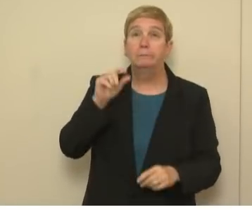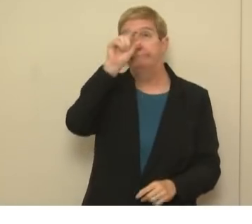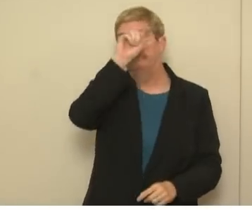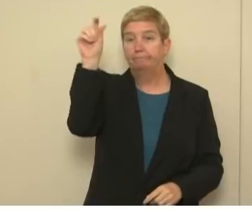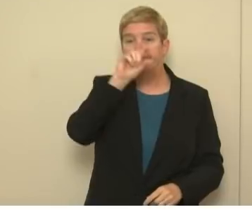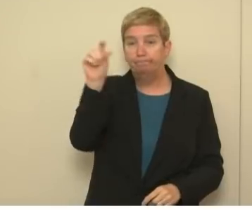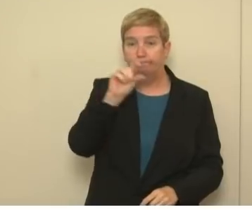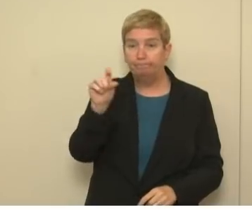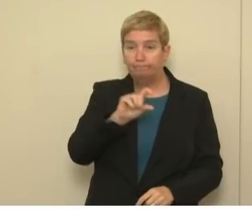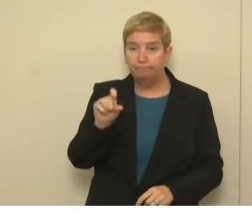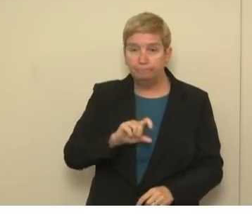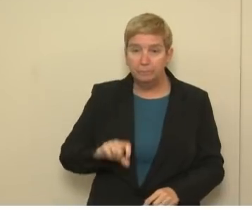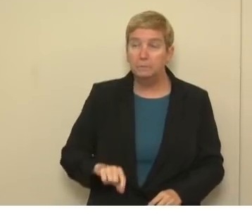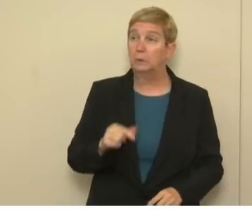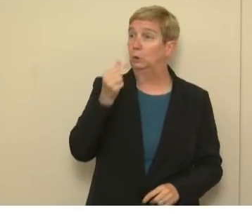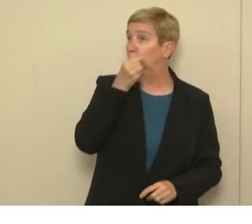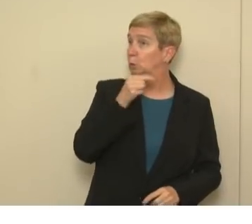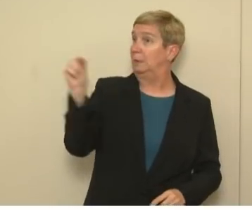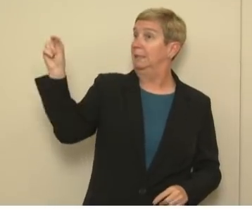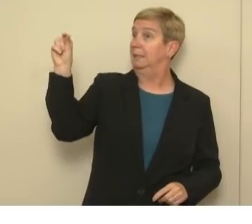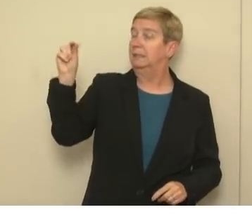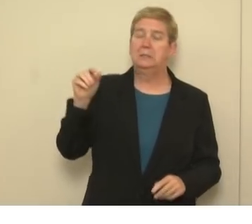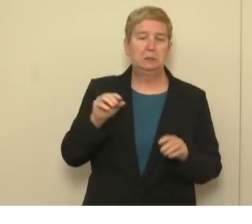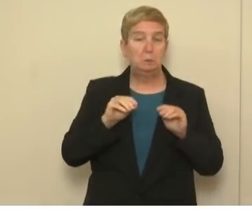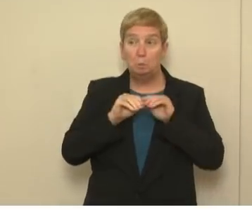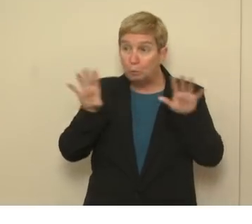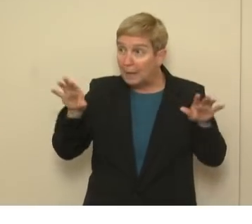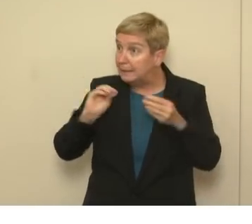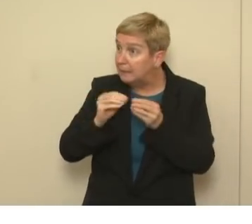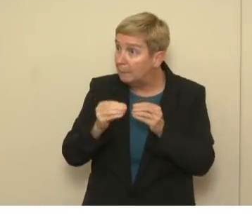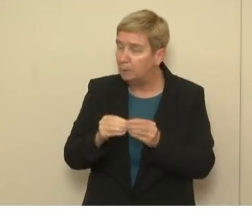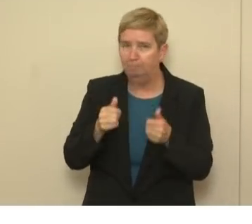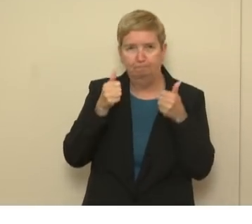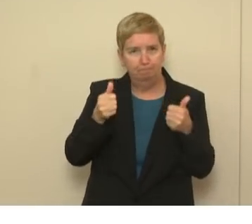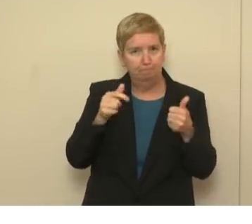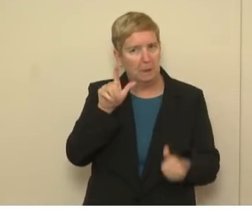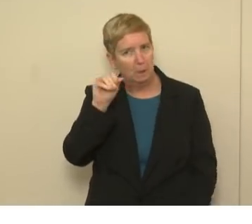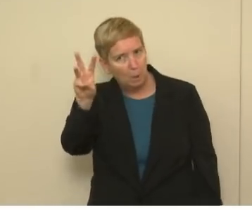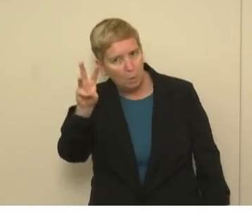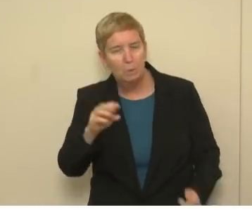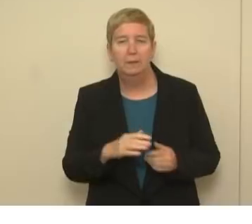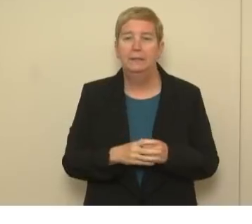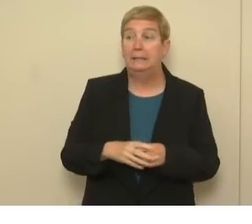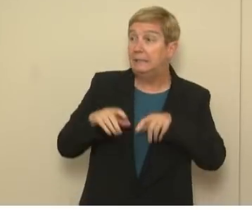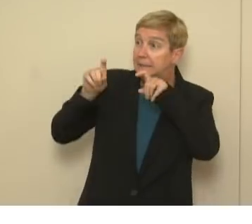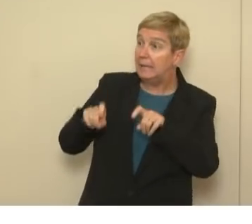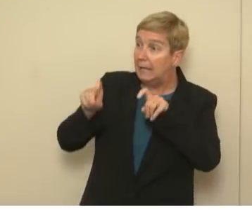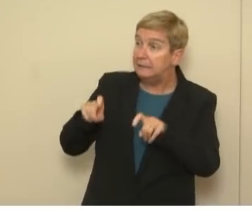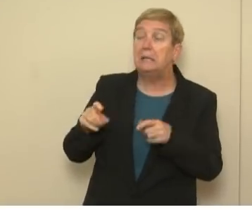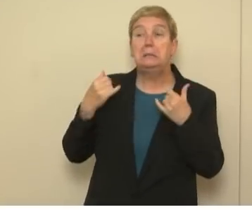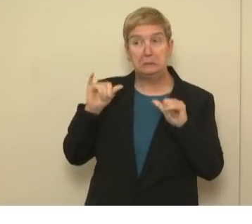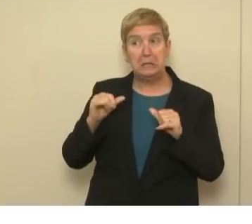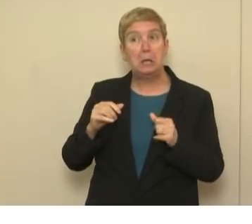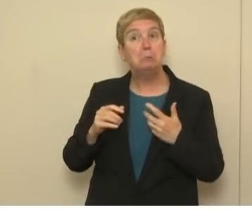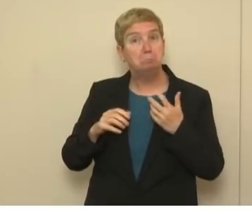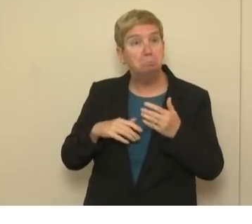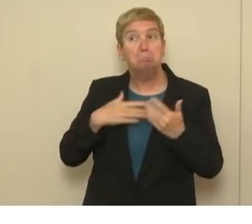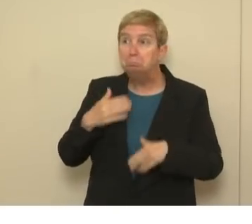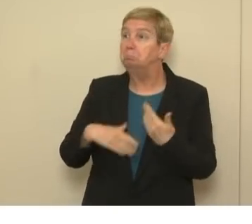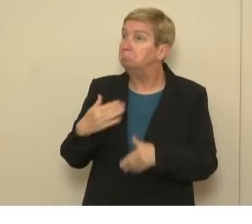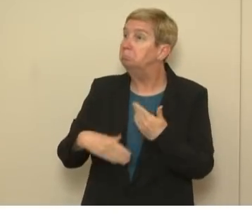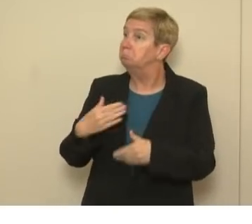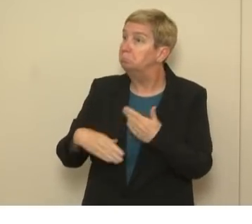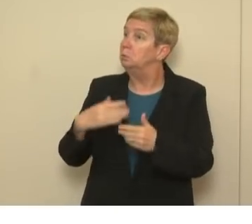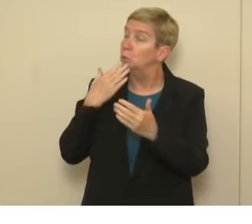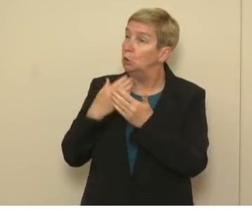You can see that we've got our spread rate's great, it's low. Testing capacity still hitting on all cylinders, and the